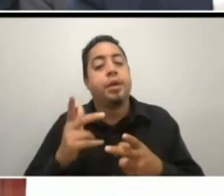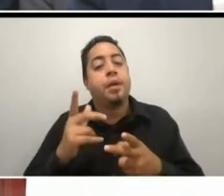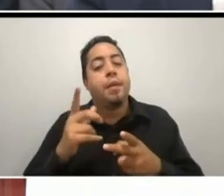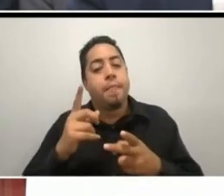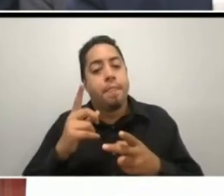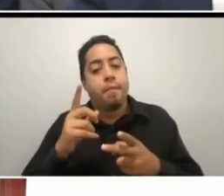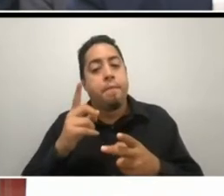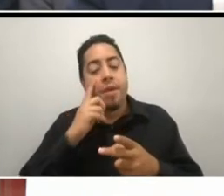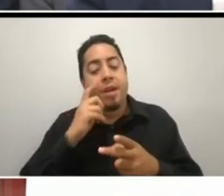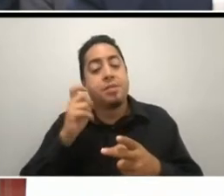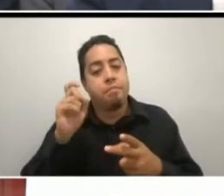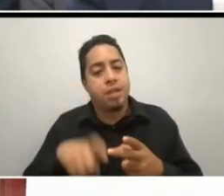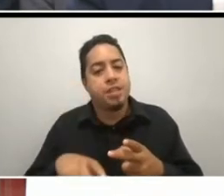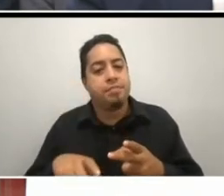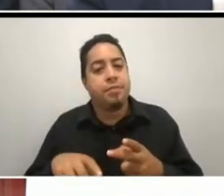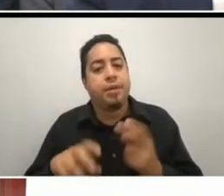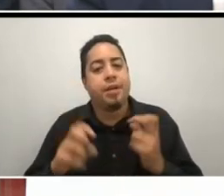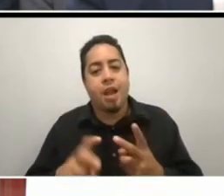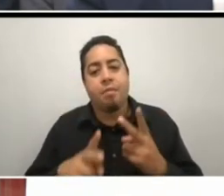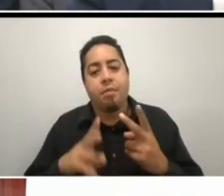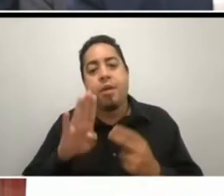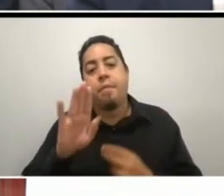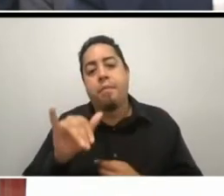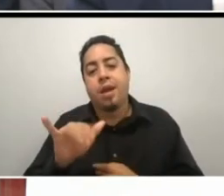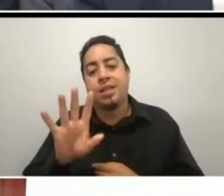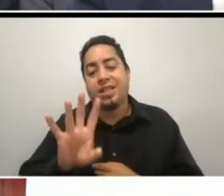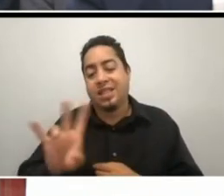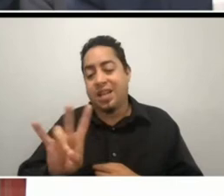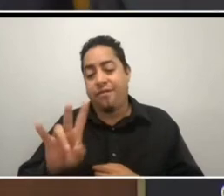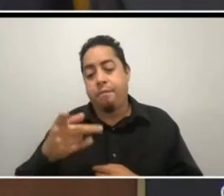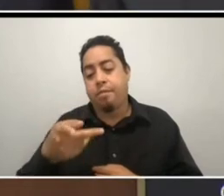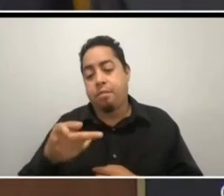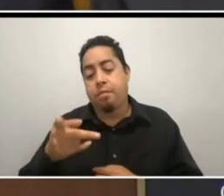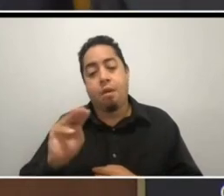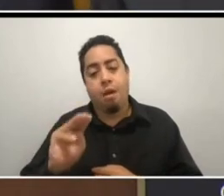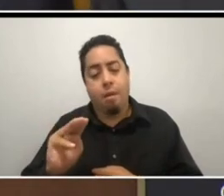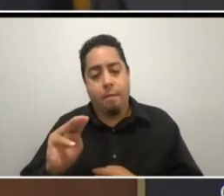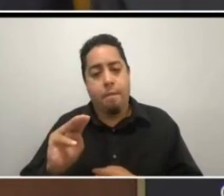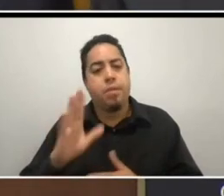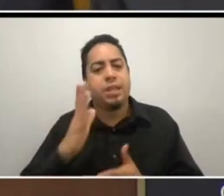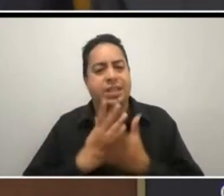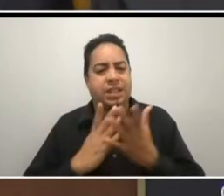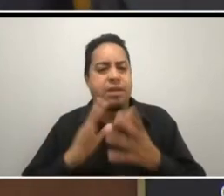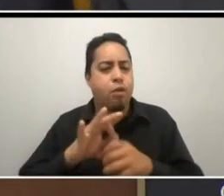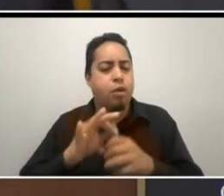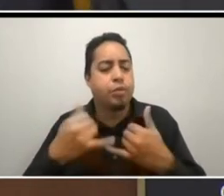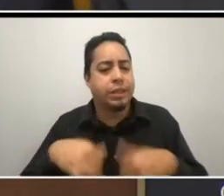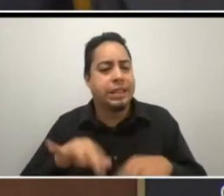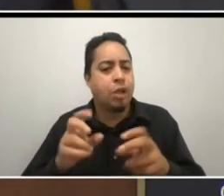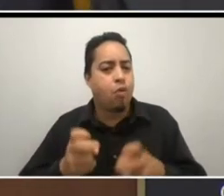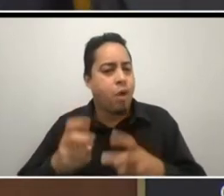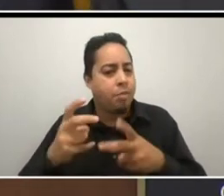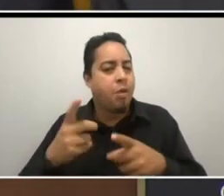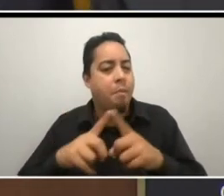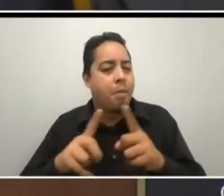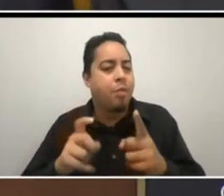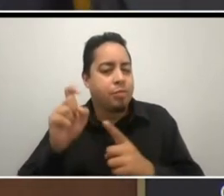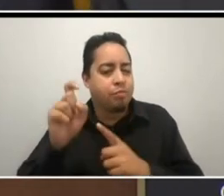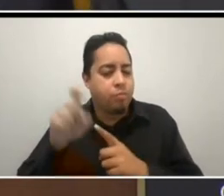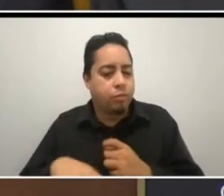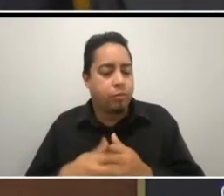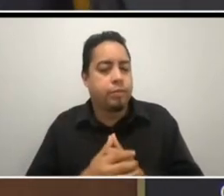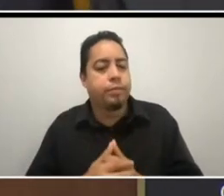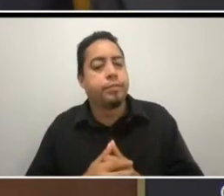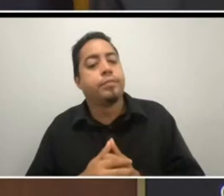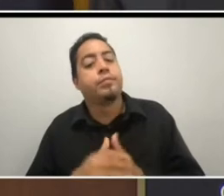were no additional ballots accepted after 7 p.m. Let's play the next clip in which the President makes claims about so-called